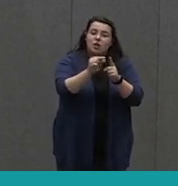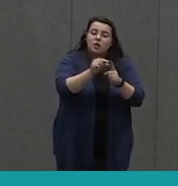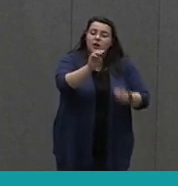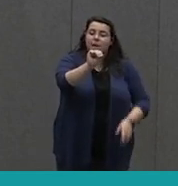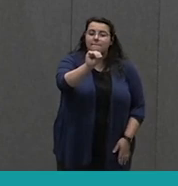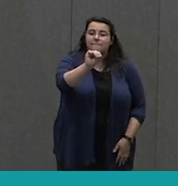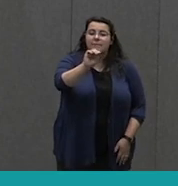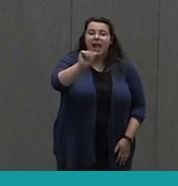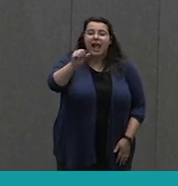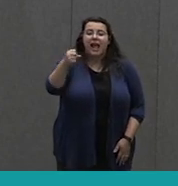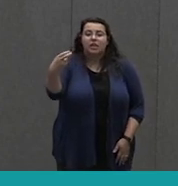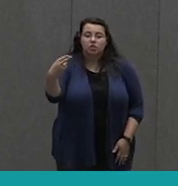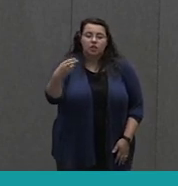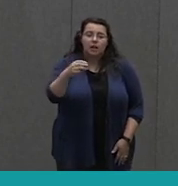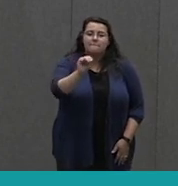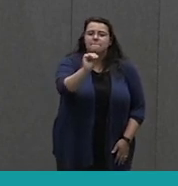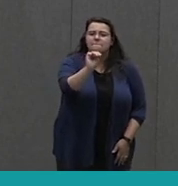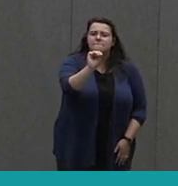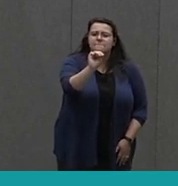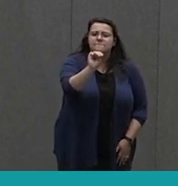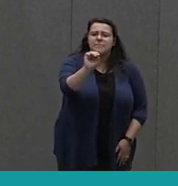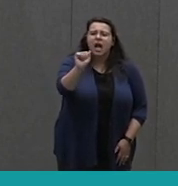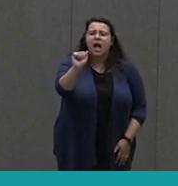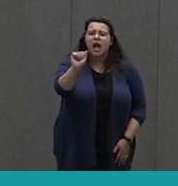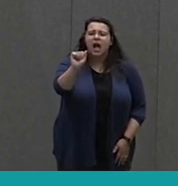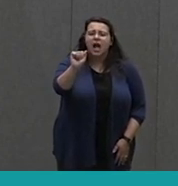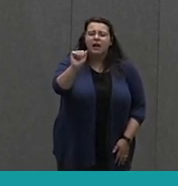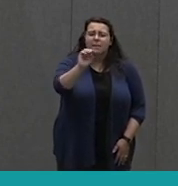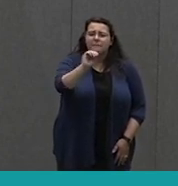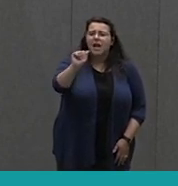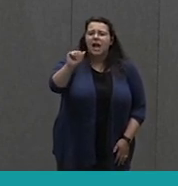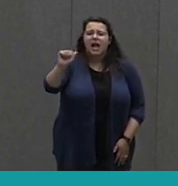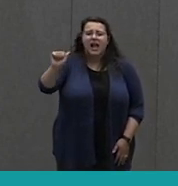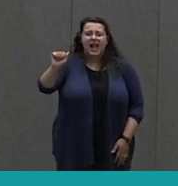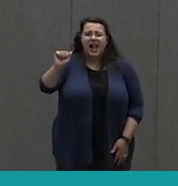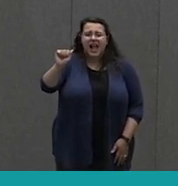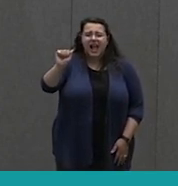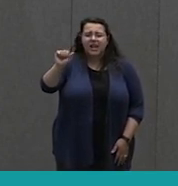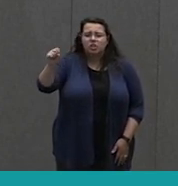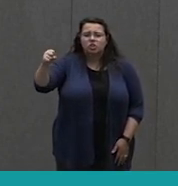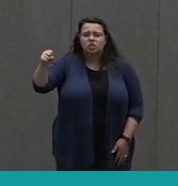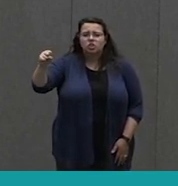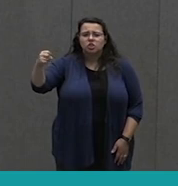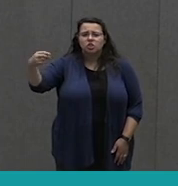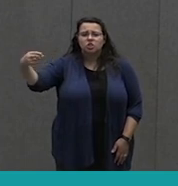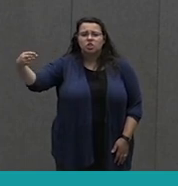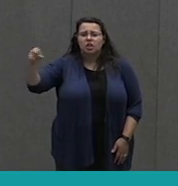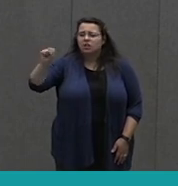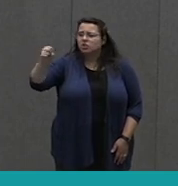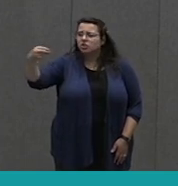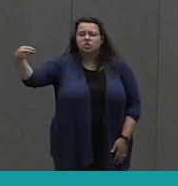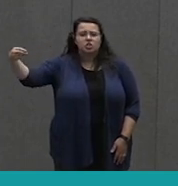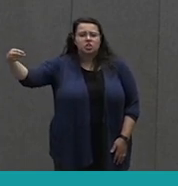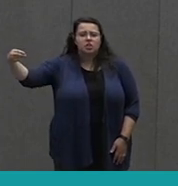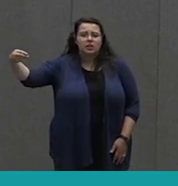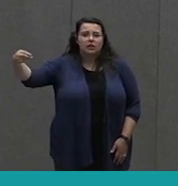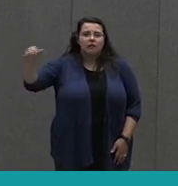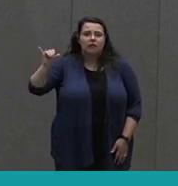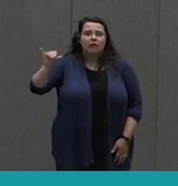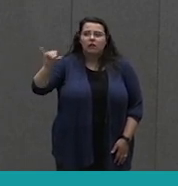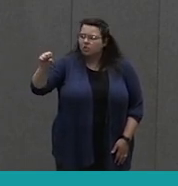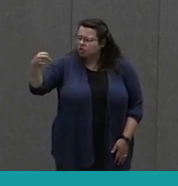hear any verbs in there? Me too. What are some of the verbs that you heard in